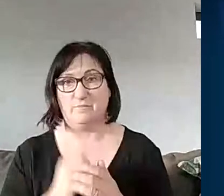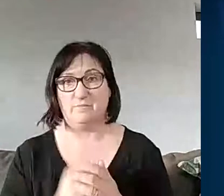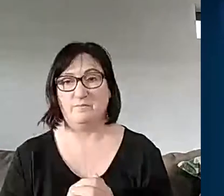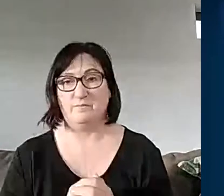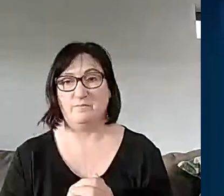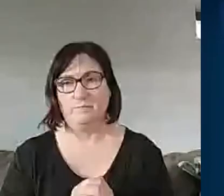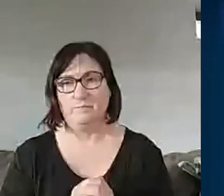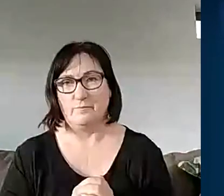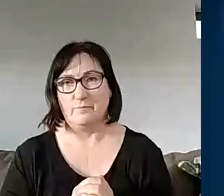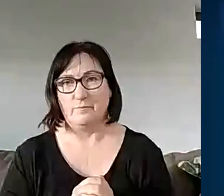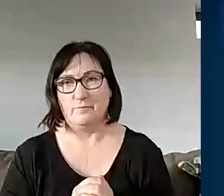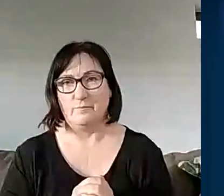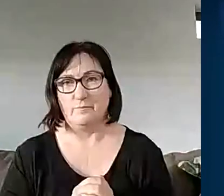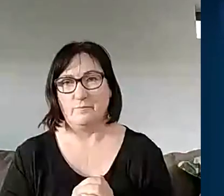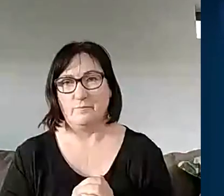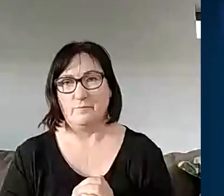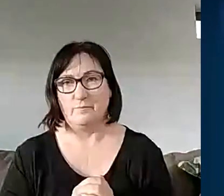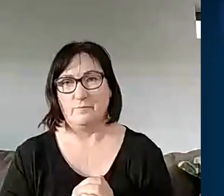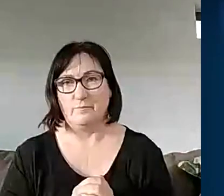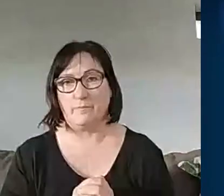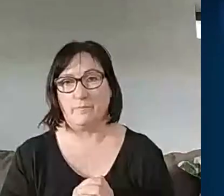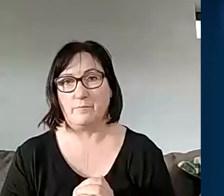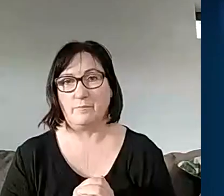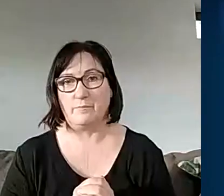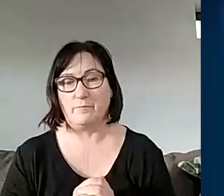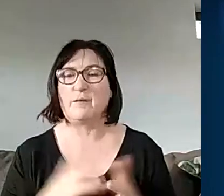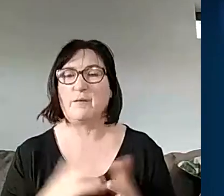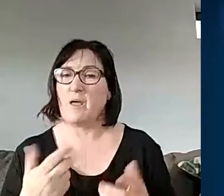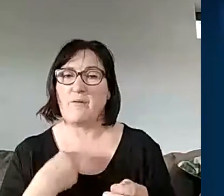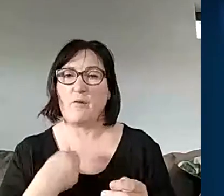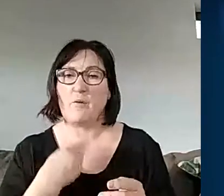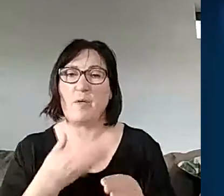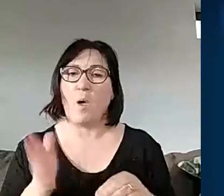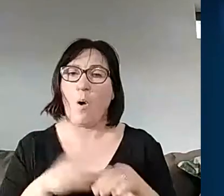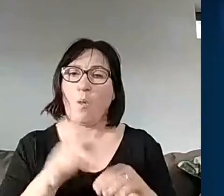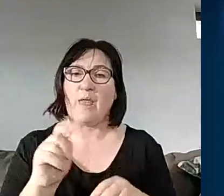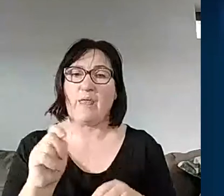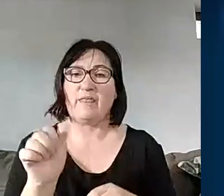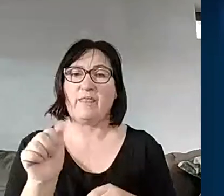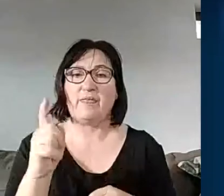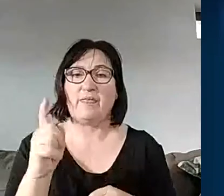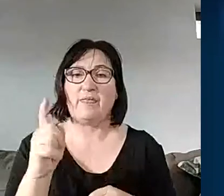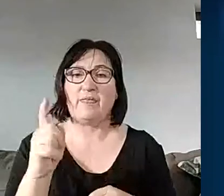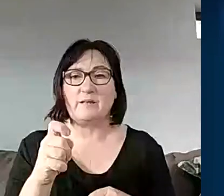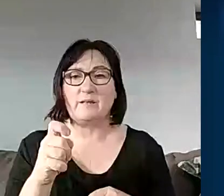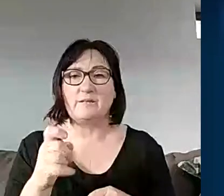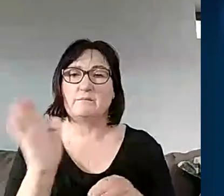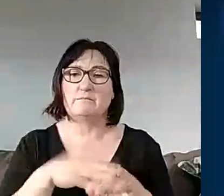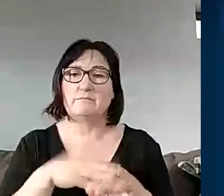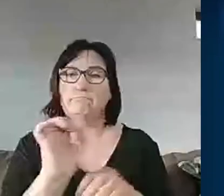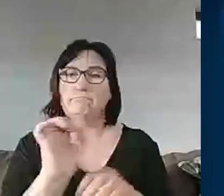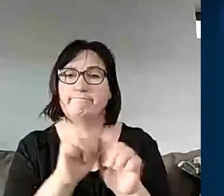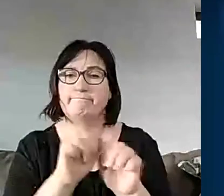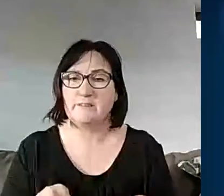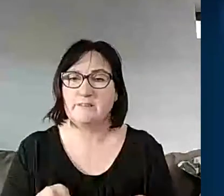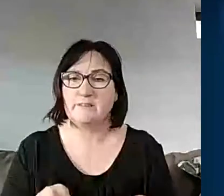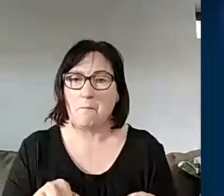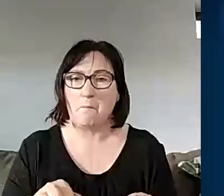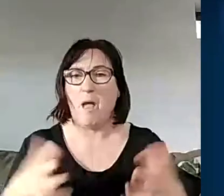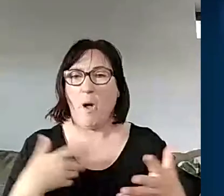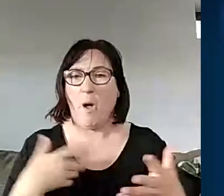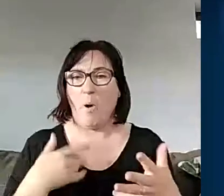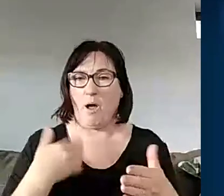I no longer want to be on the turnover tax system, do I need to apply or notify SARS? Can I exit this system at any given